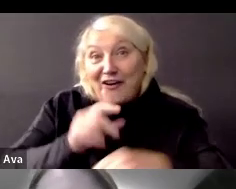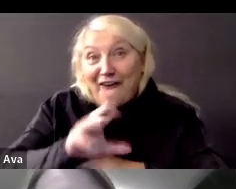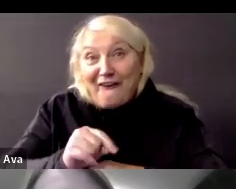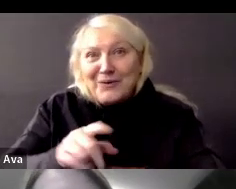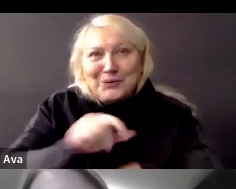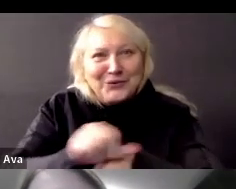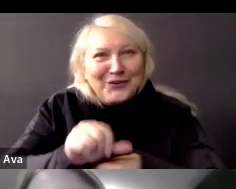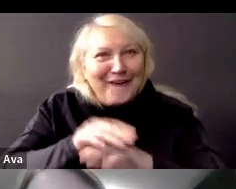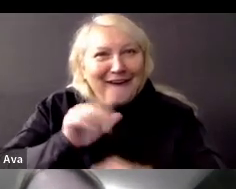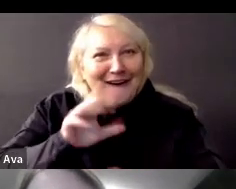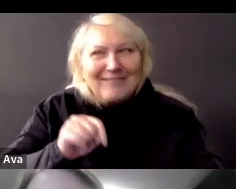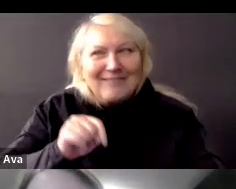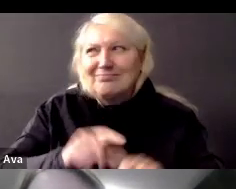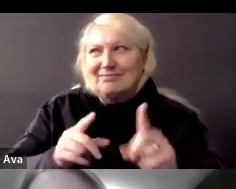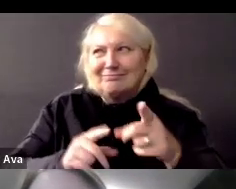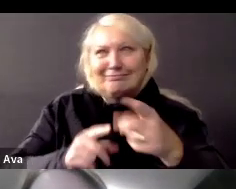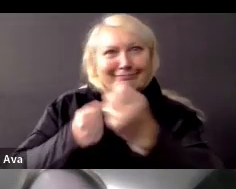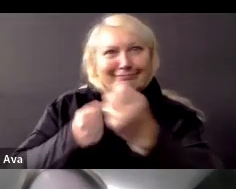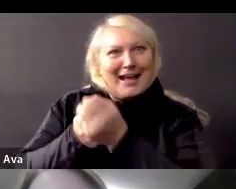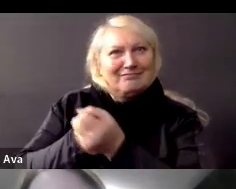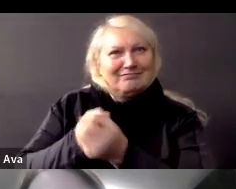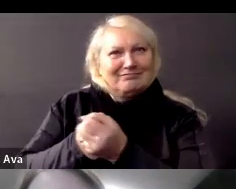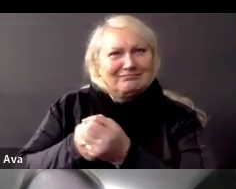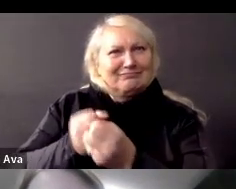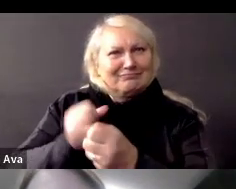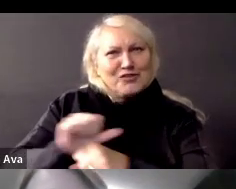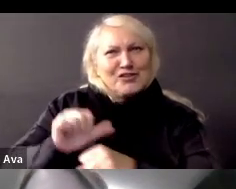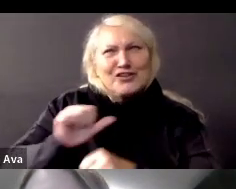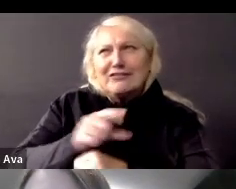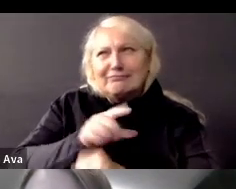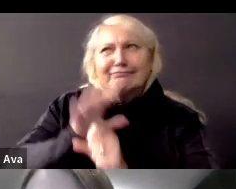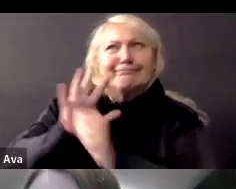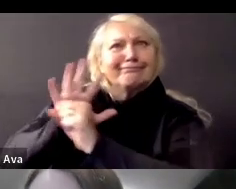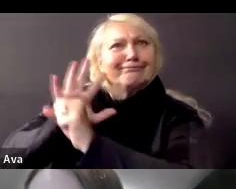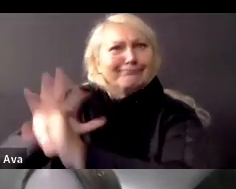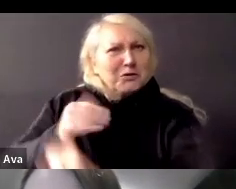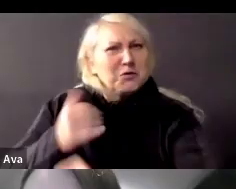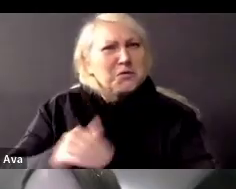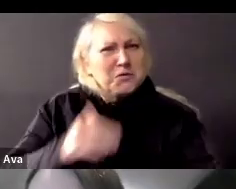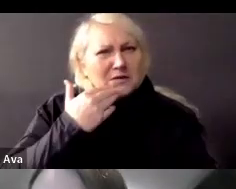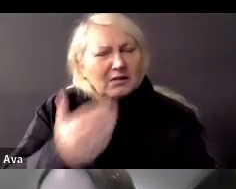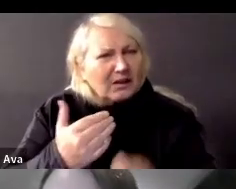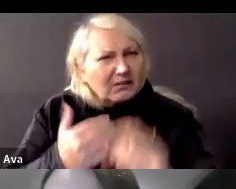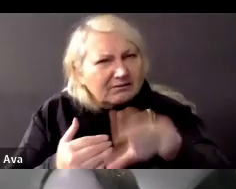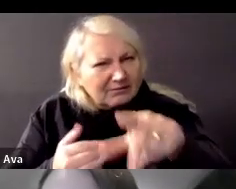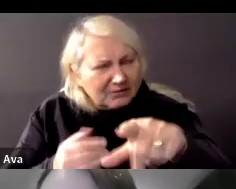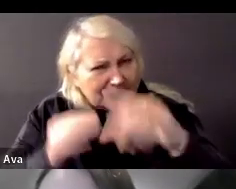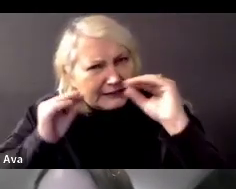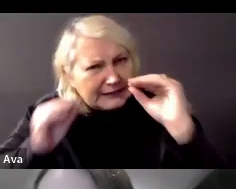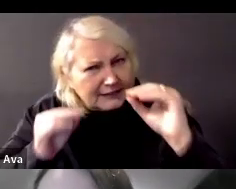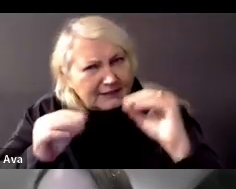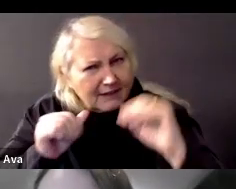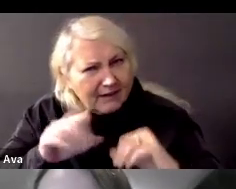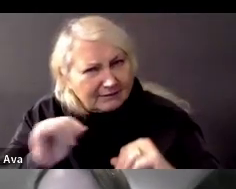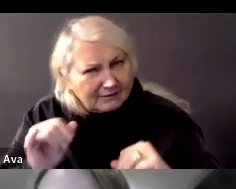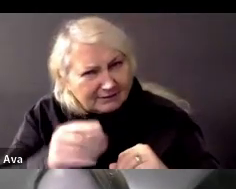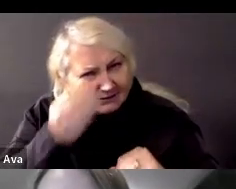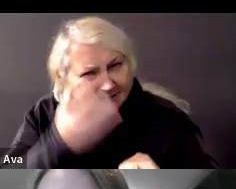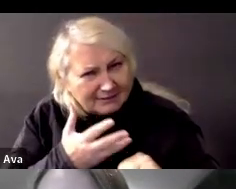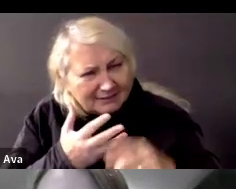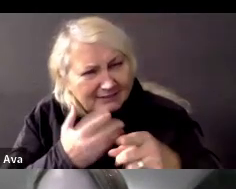but also the advocacy work that you do. I know that you also teach art. You were telling me, right?